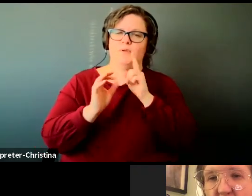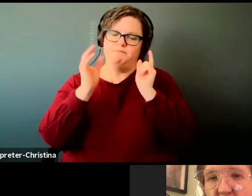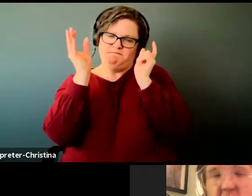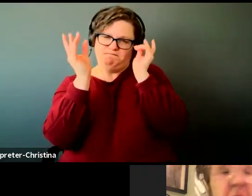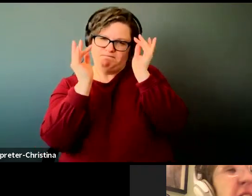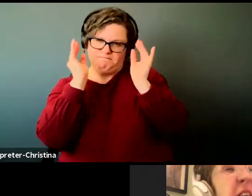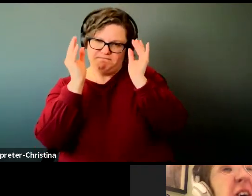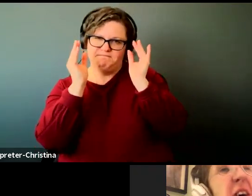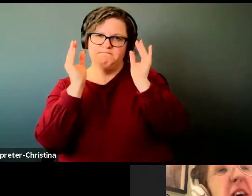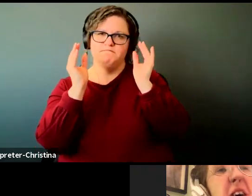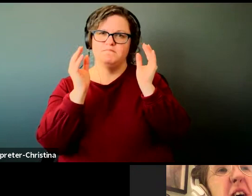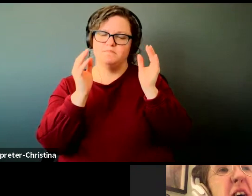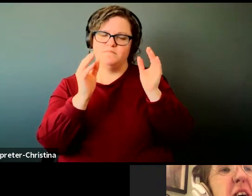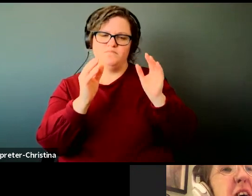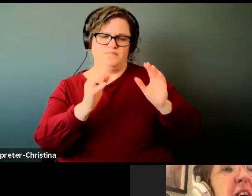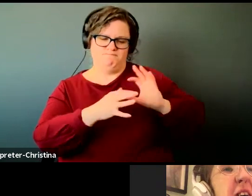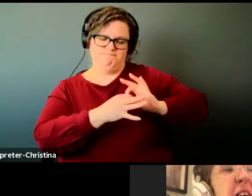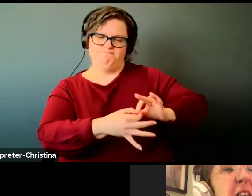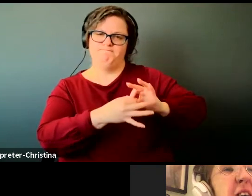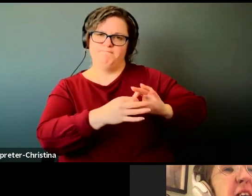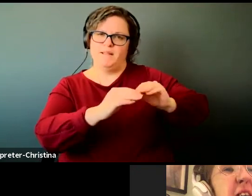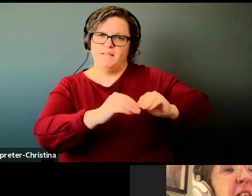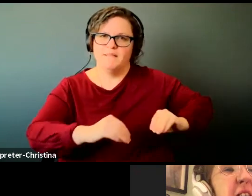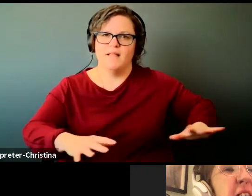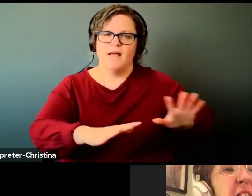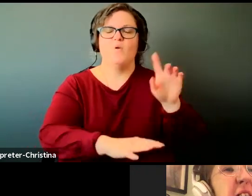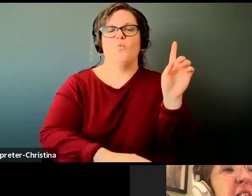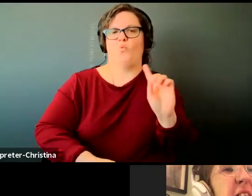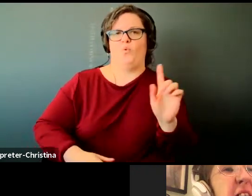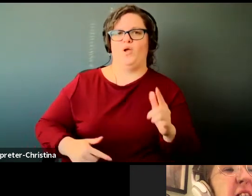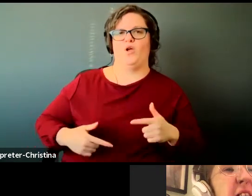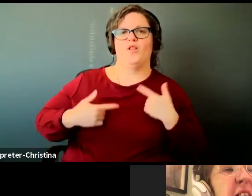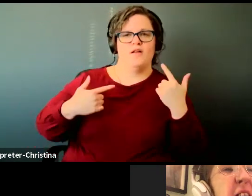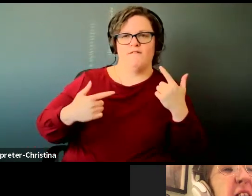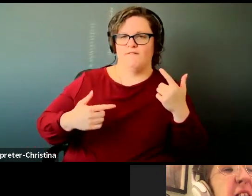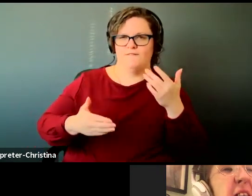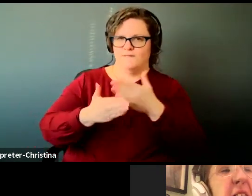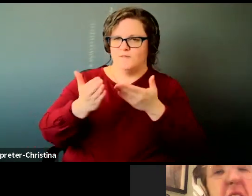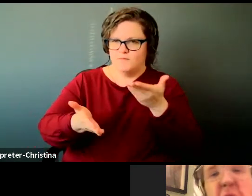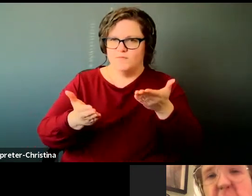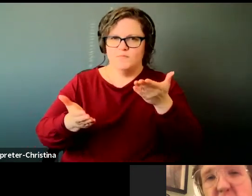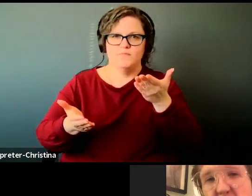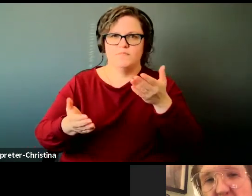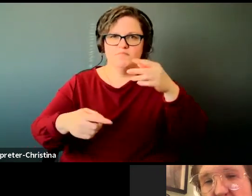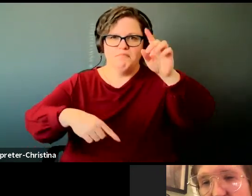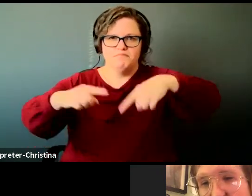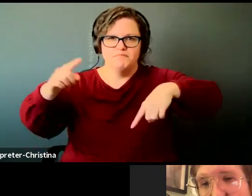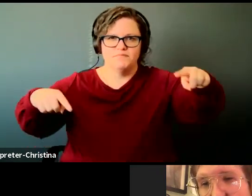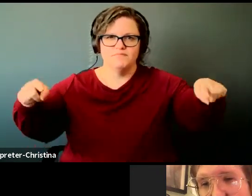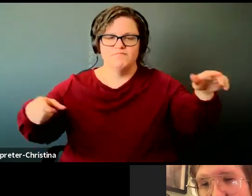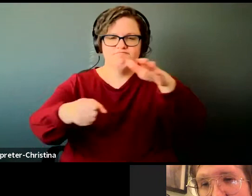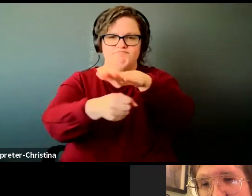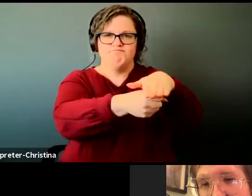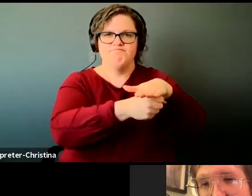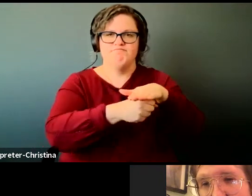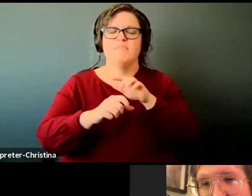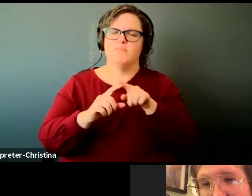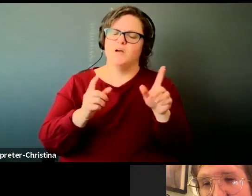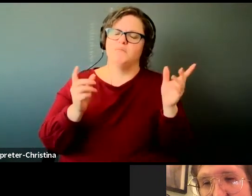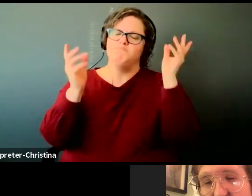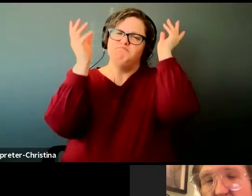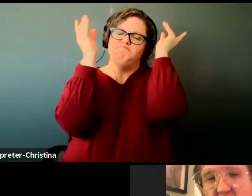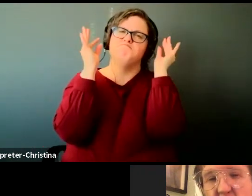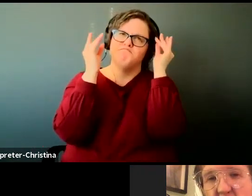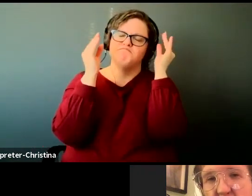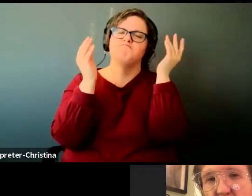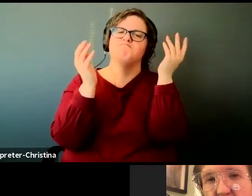the territories where we each live, wherever it is that we might be joining today, and to think about that history, right? Like, is that those